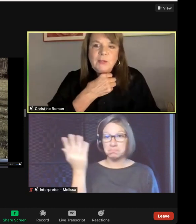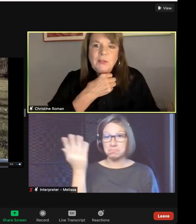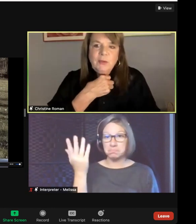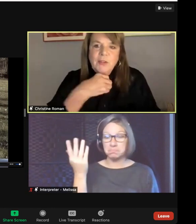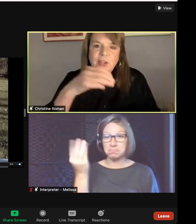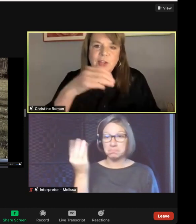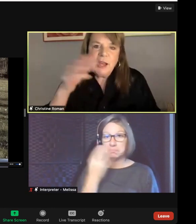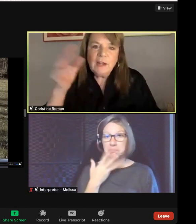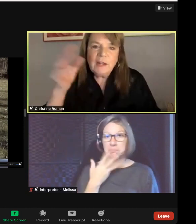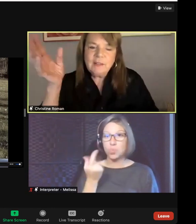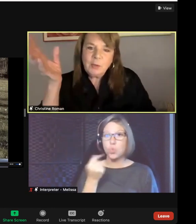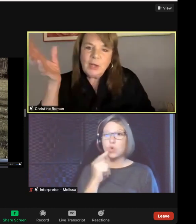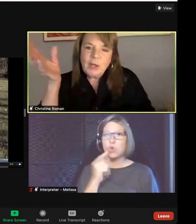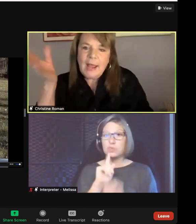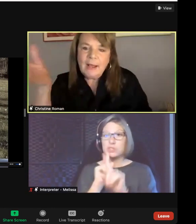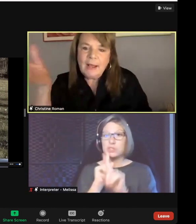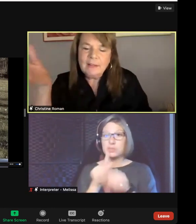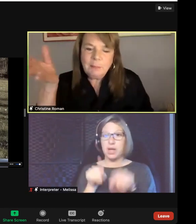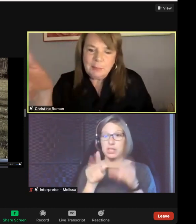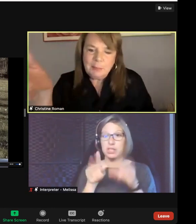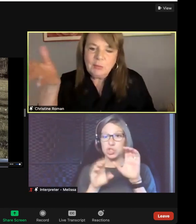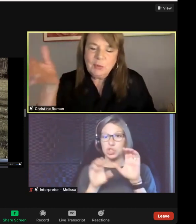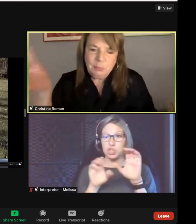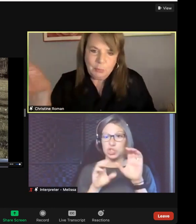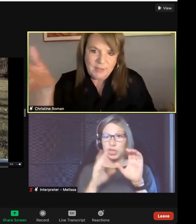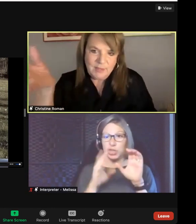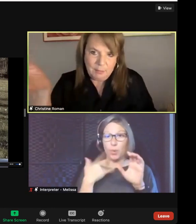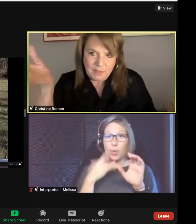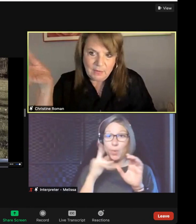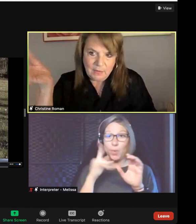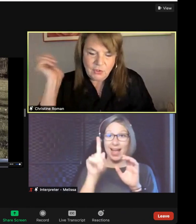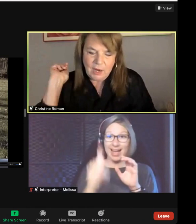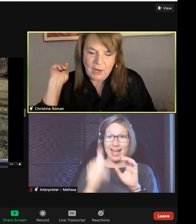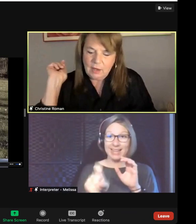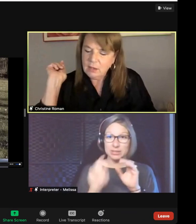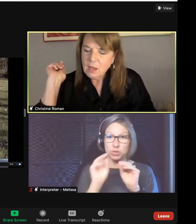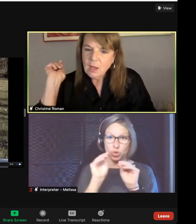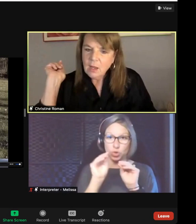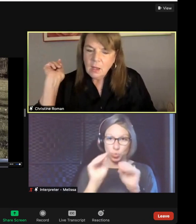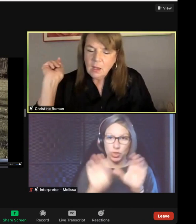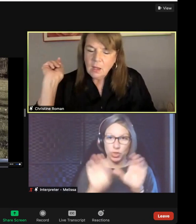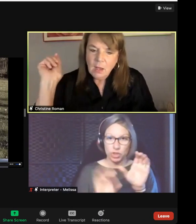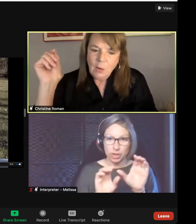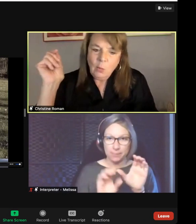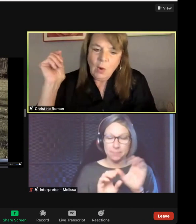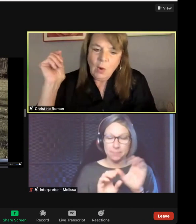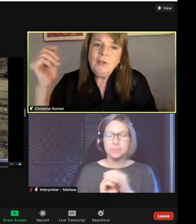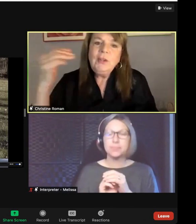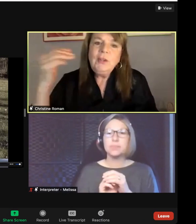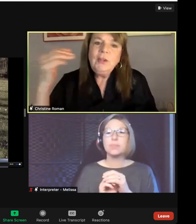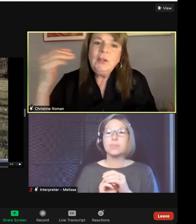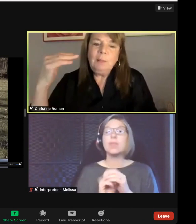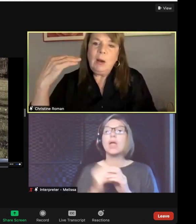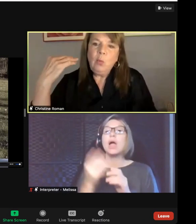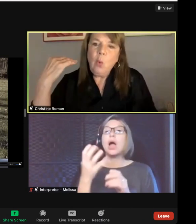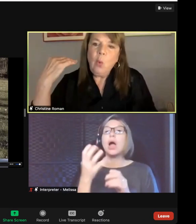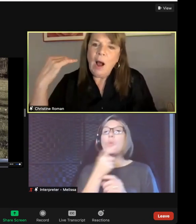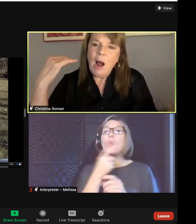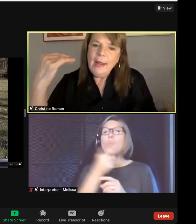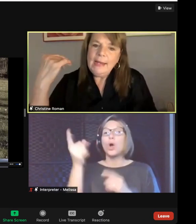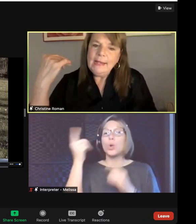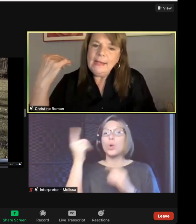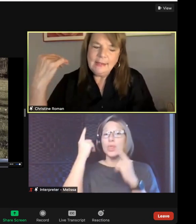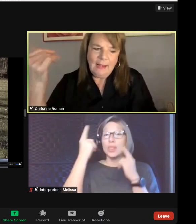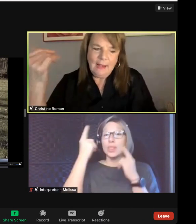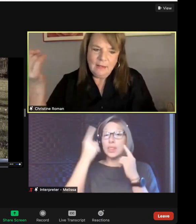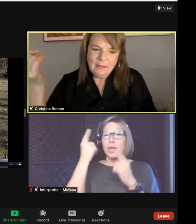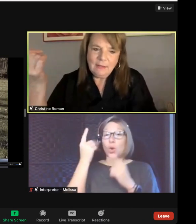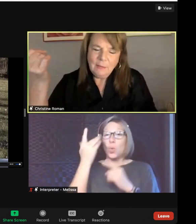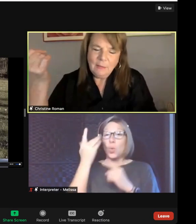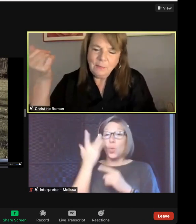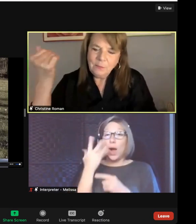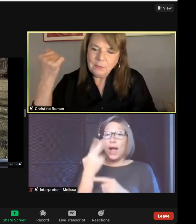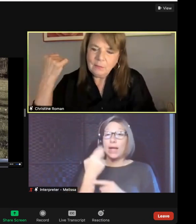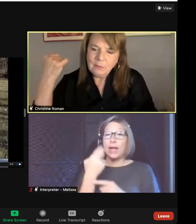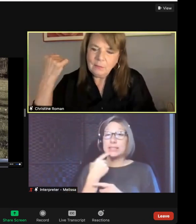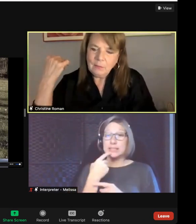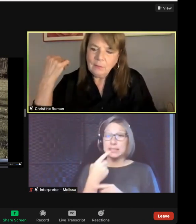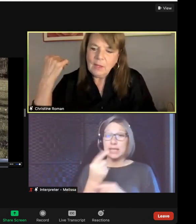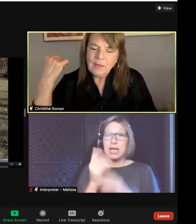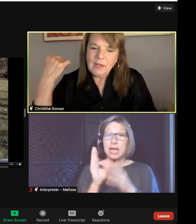what responses are in the chat, because I'm going to ask people to put something in the chat. I want you to think about why he